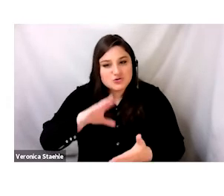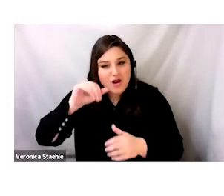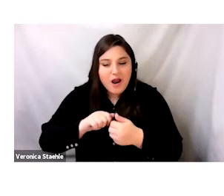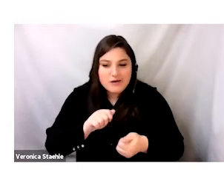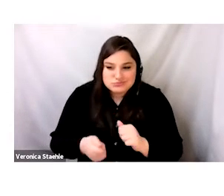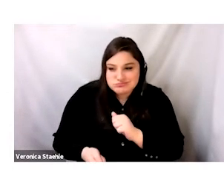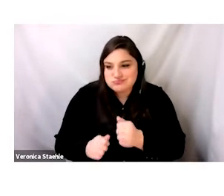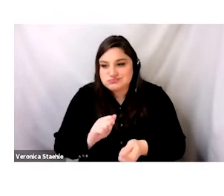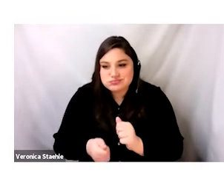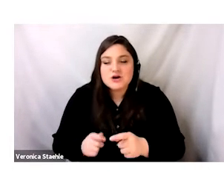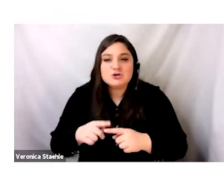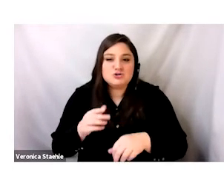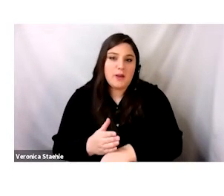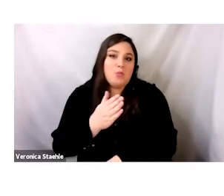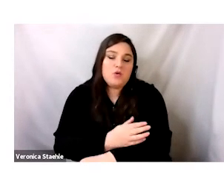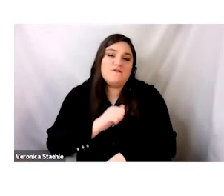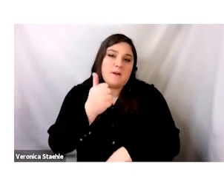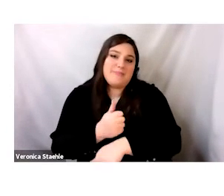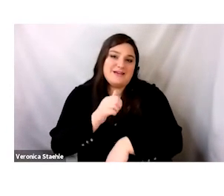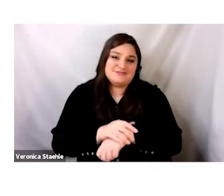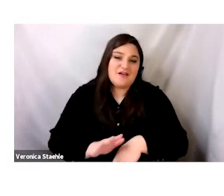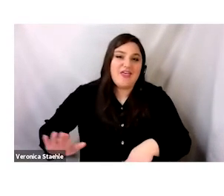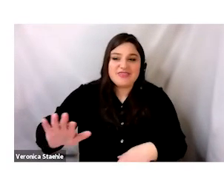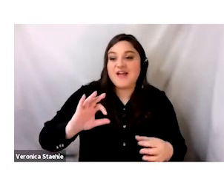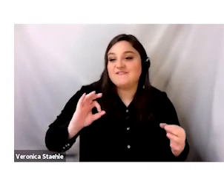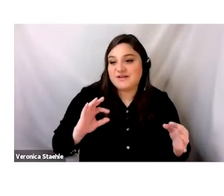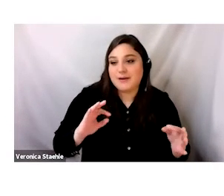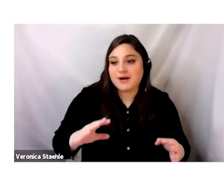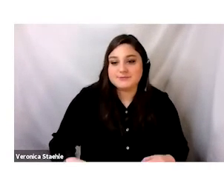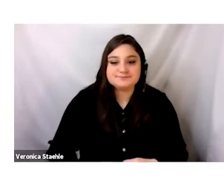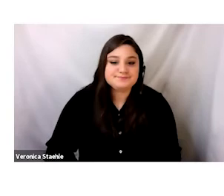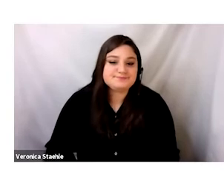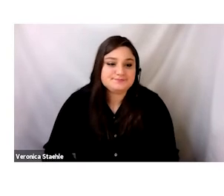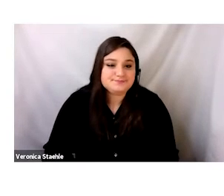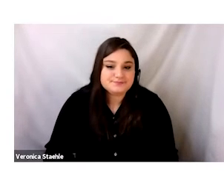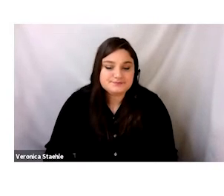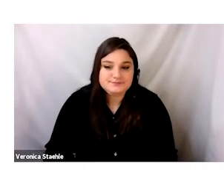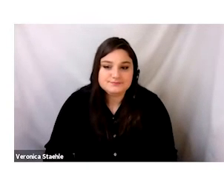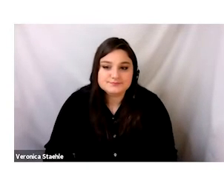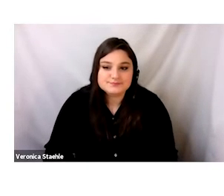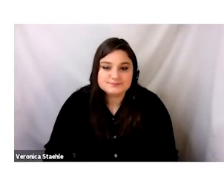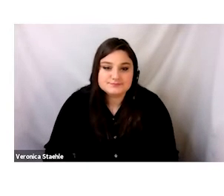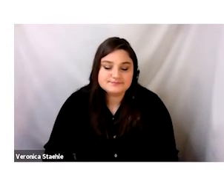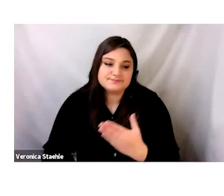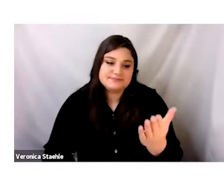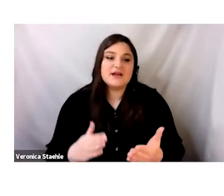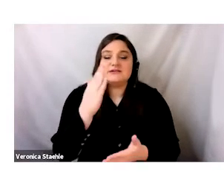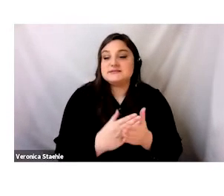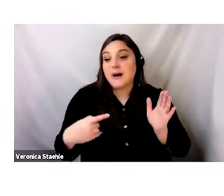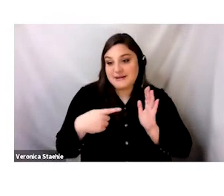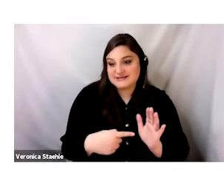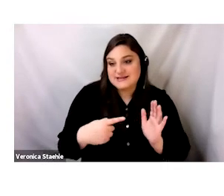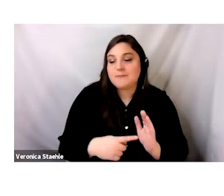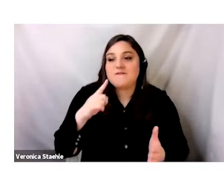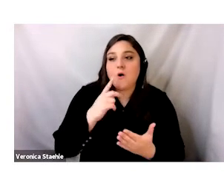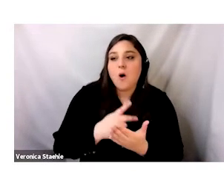and improve it based on feedback. And that should be built in your structure. So here's some examples of a program I mentioned